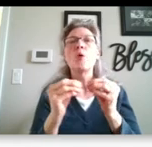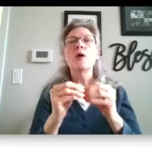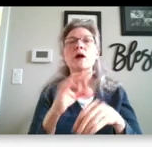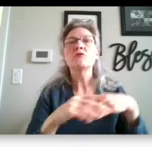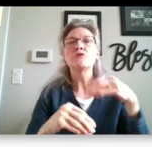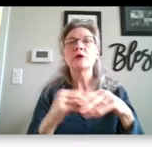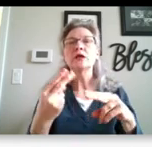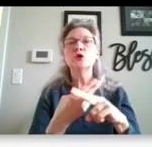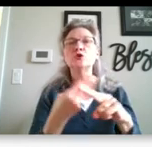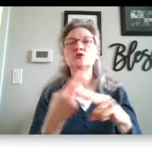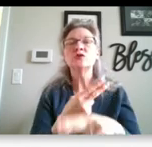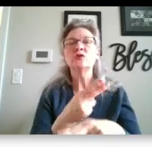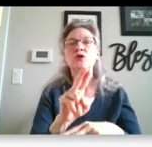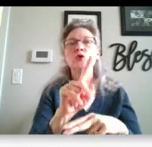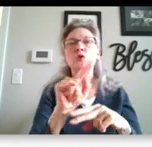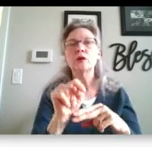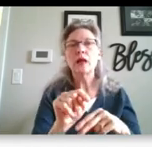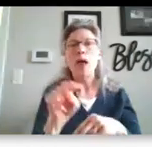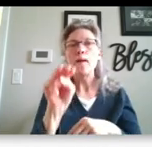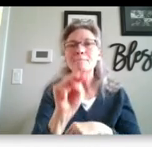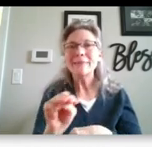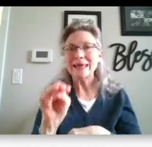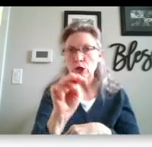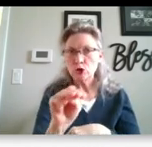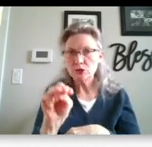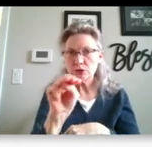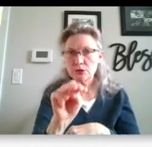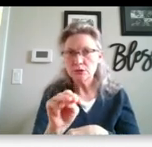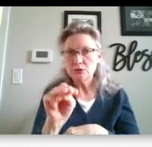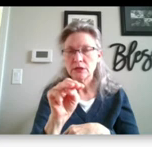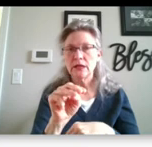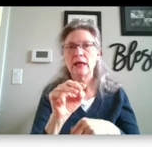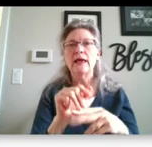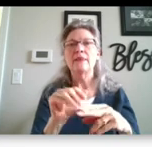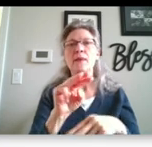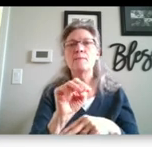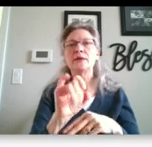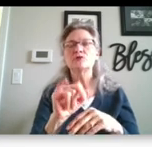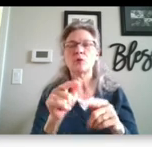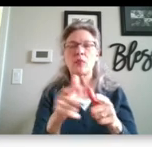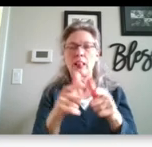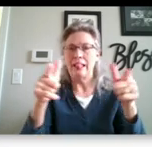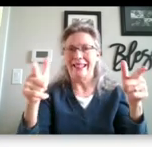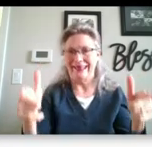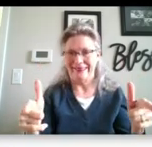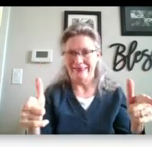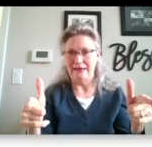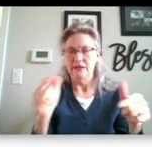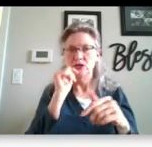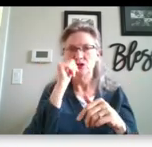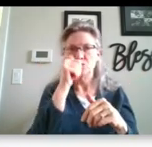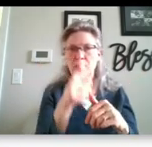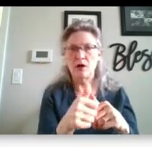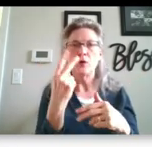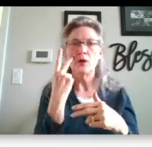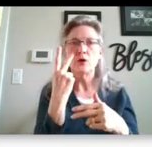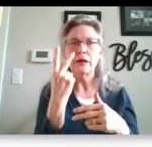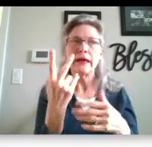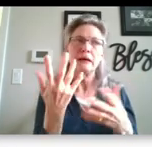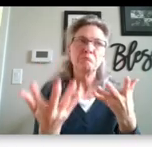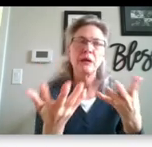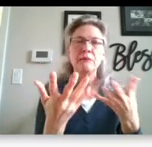using the unit meters, right, in the metric system. So we're thinking about length. Tomorrow we'll take a little bit closer look